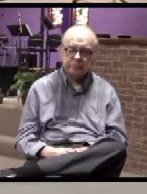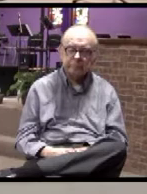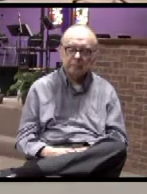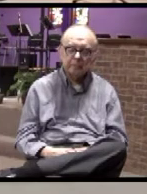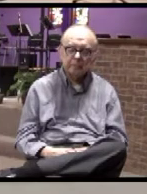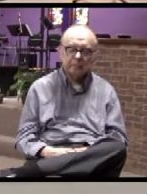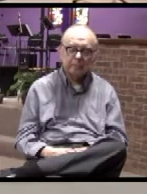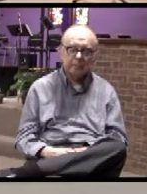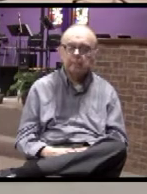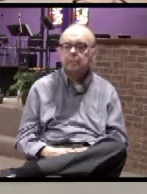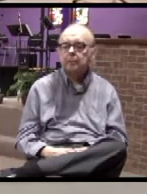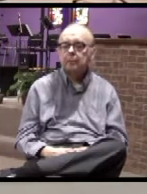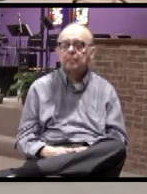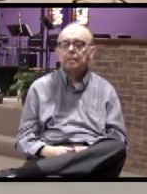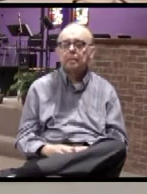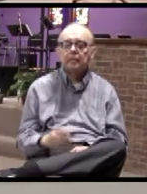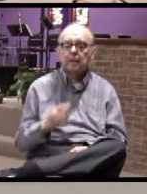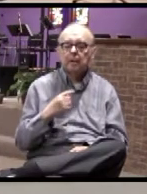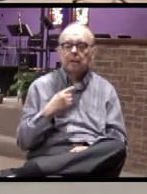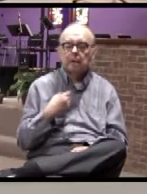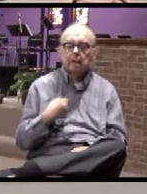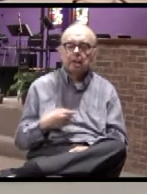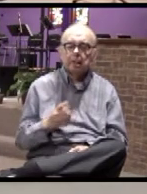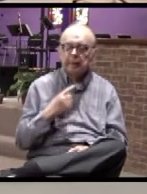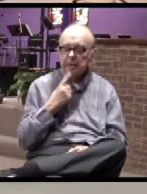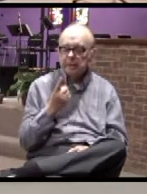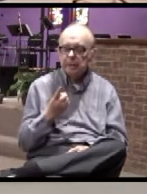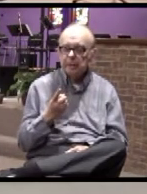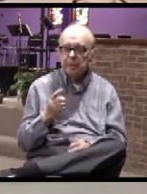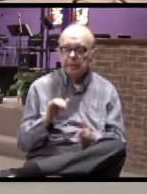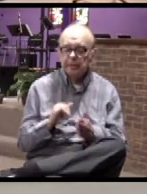So let me say to you this.